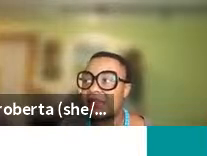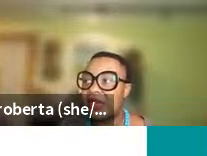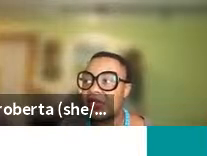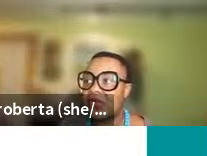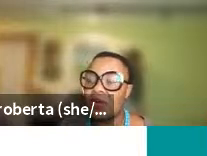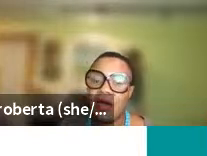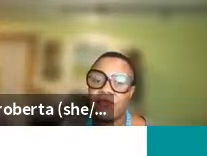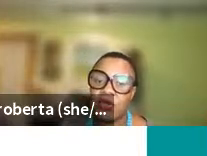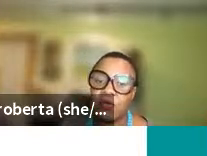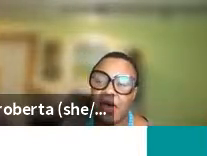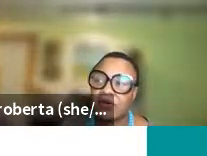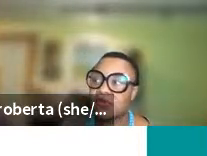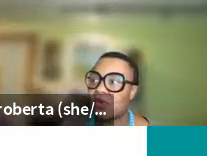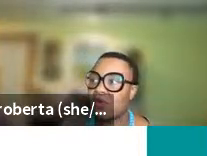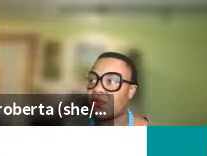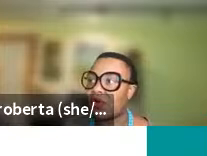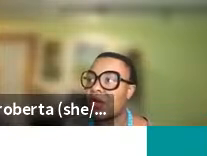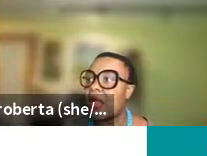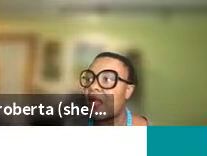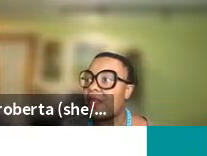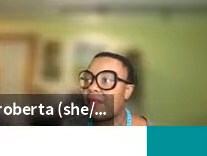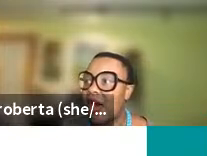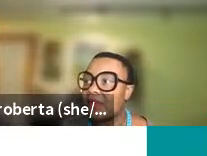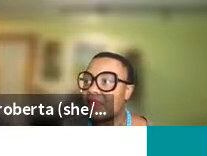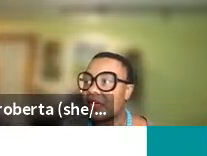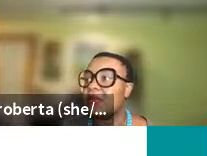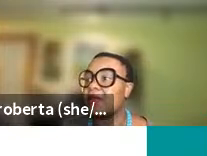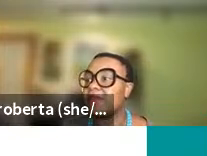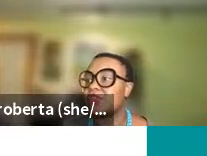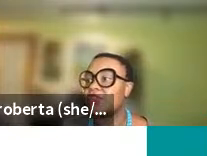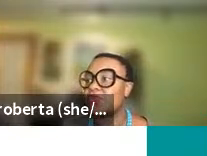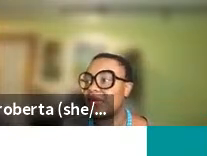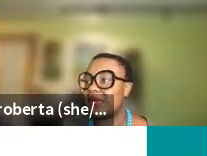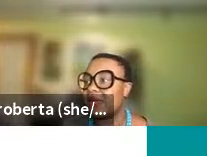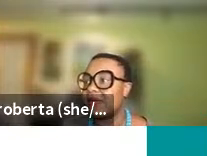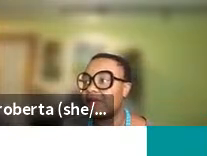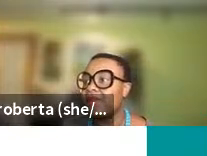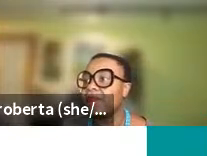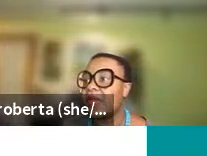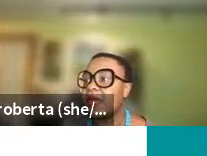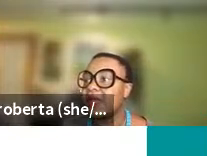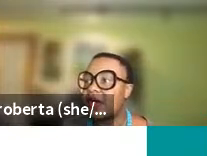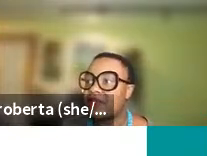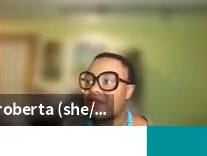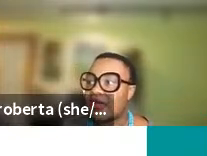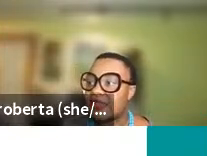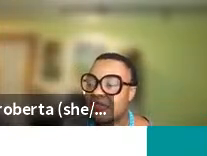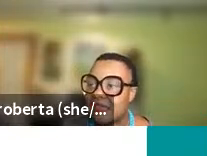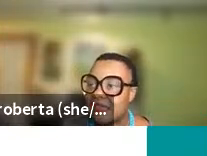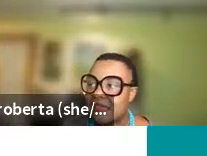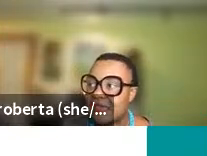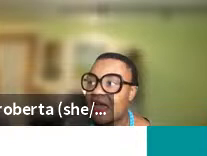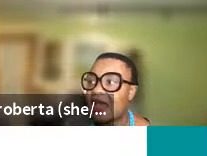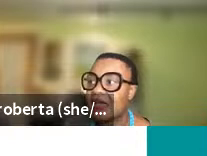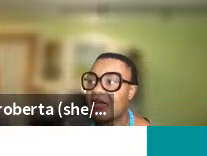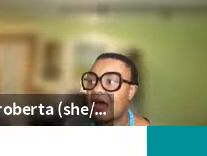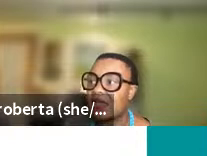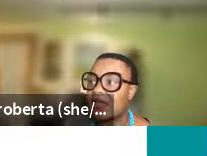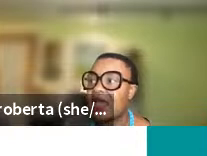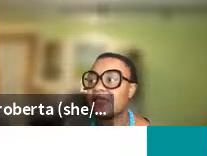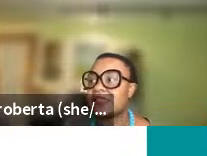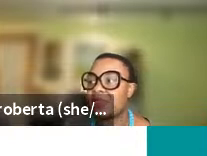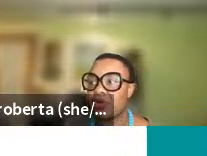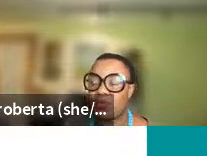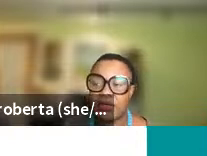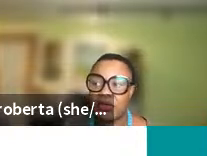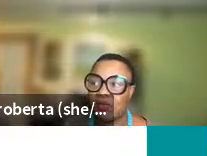see the menu, hover your mouse over the bottom middle of the screen. Click on the CC icon